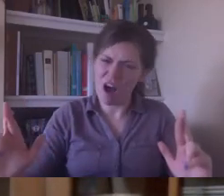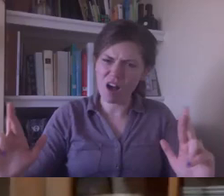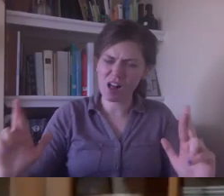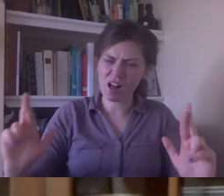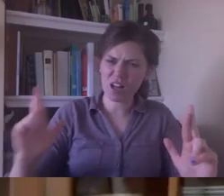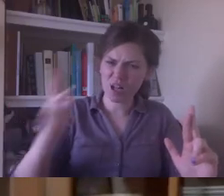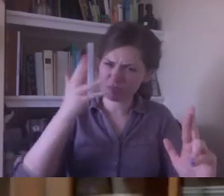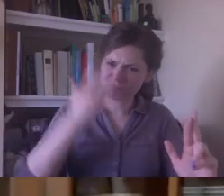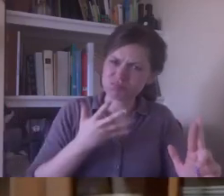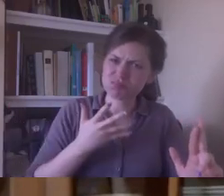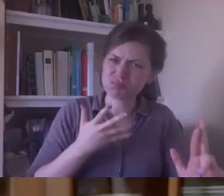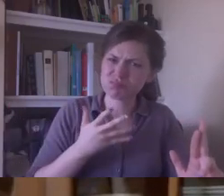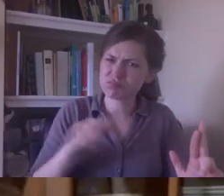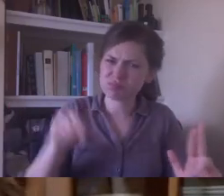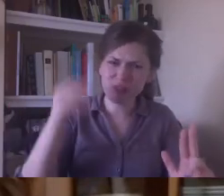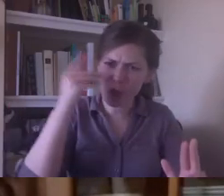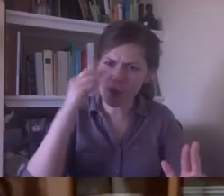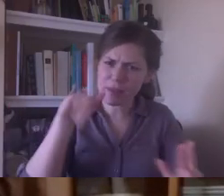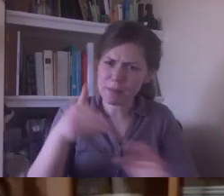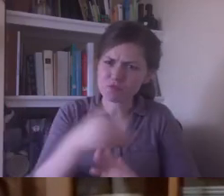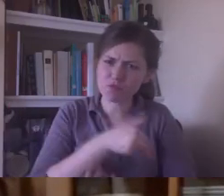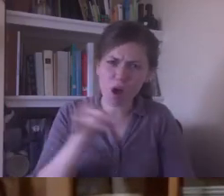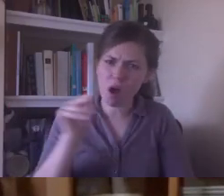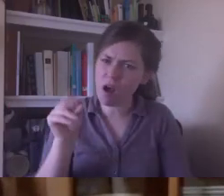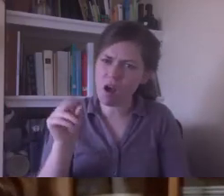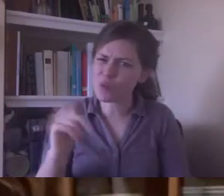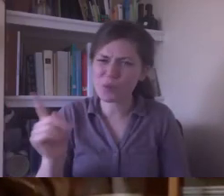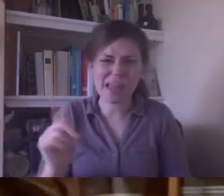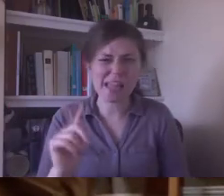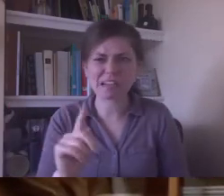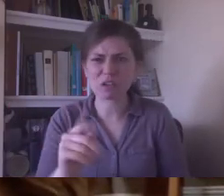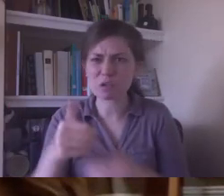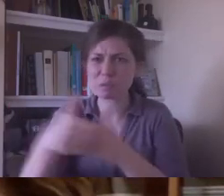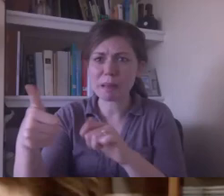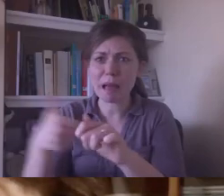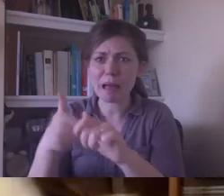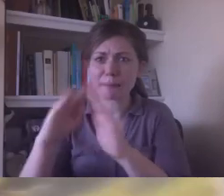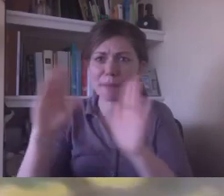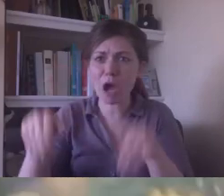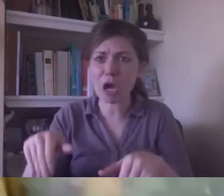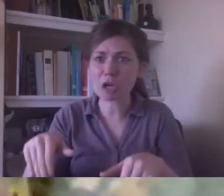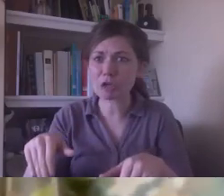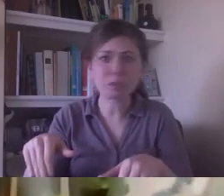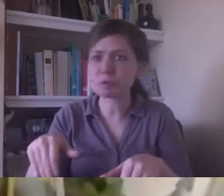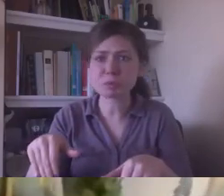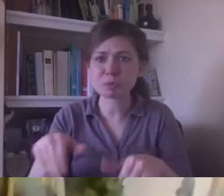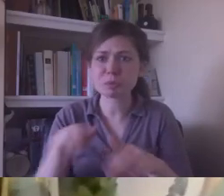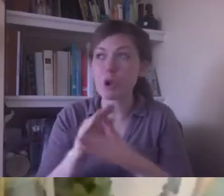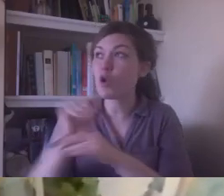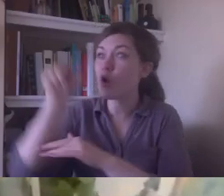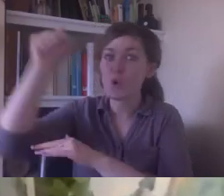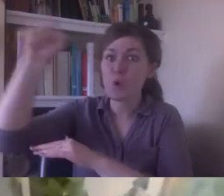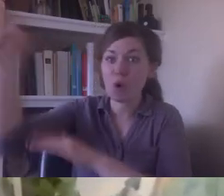Unfortunately, this was something Norbert hadn't considered. Is it behind the barn? Nope. Over the